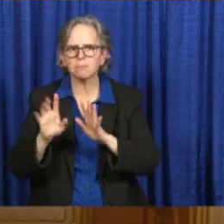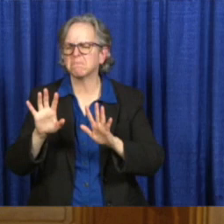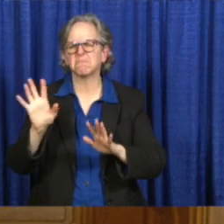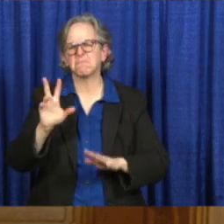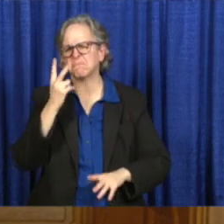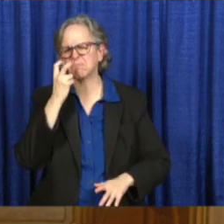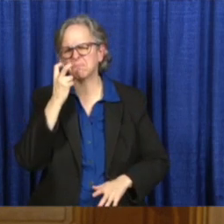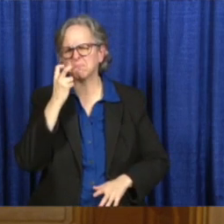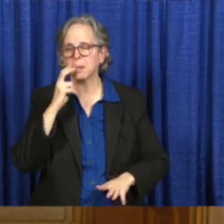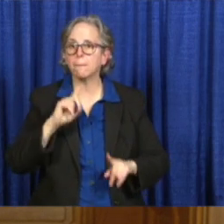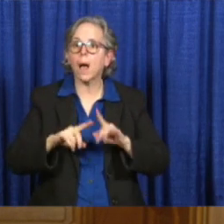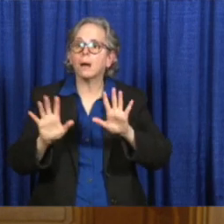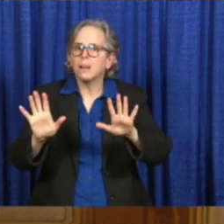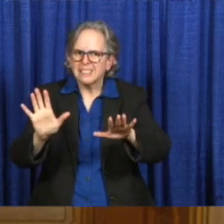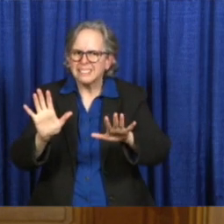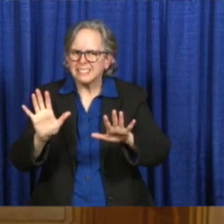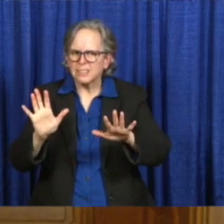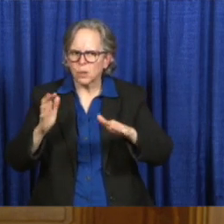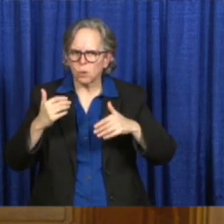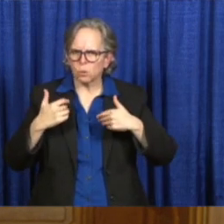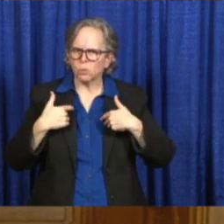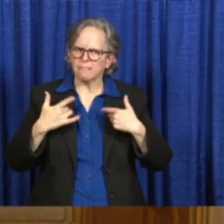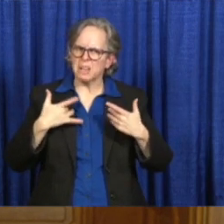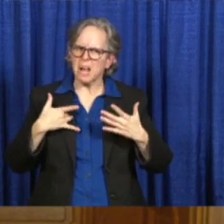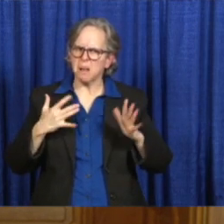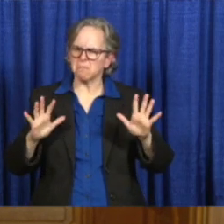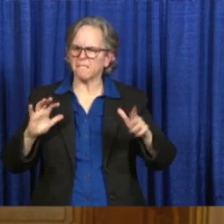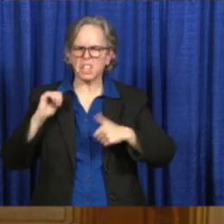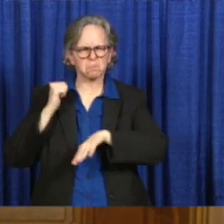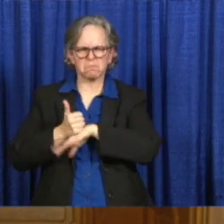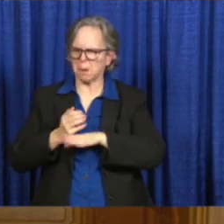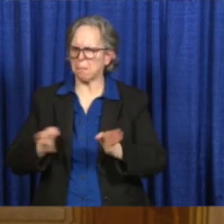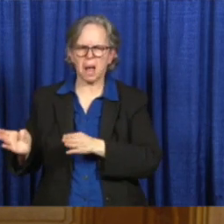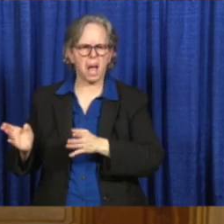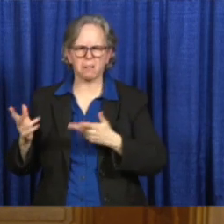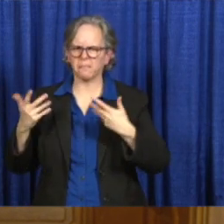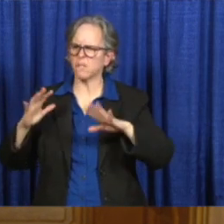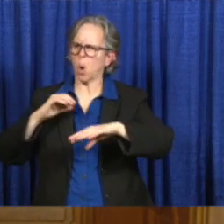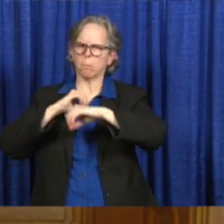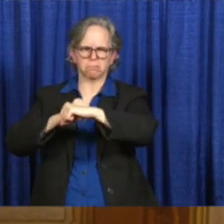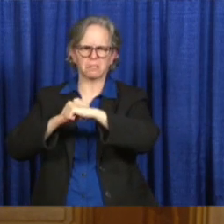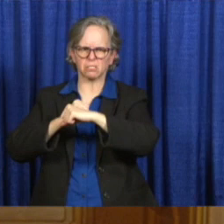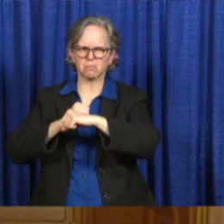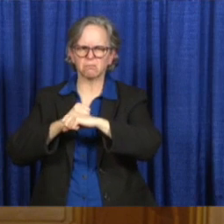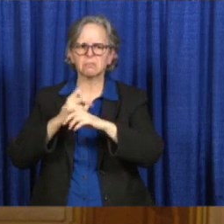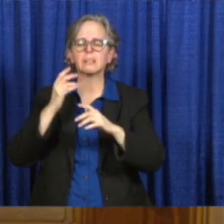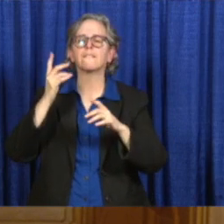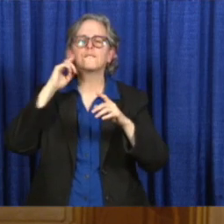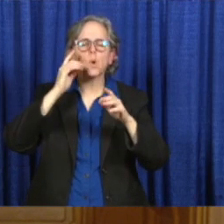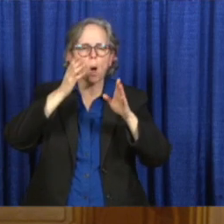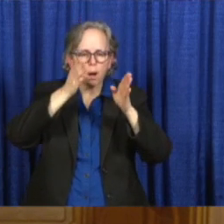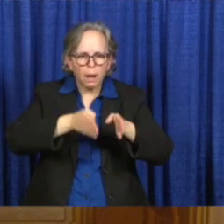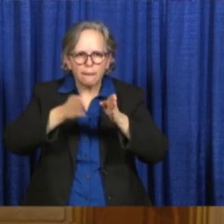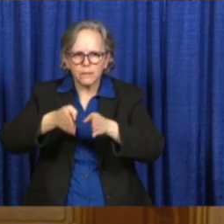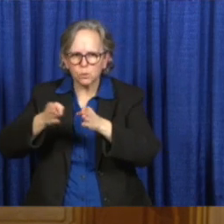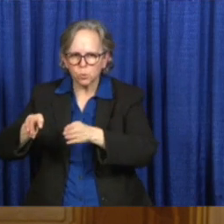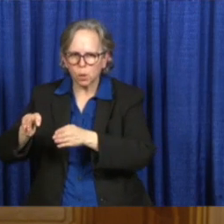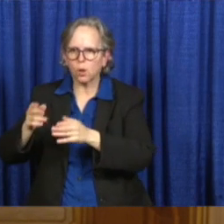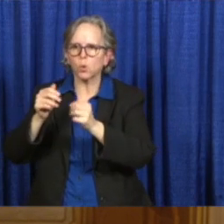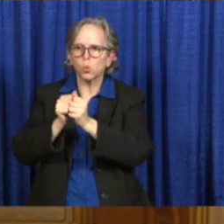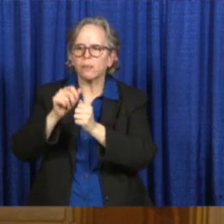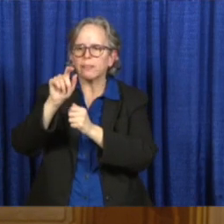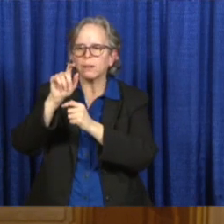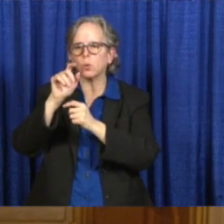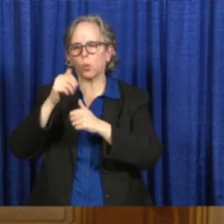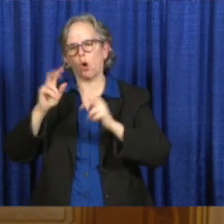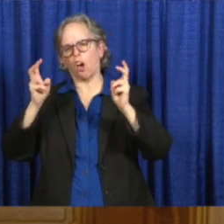we felt that the relief was in place for that individual tenant. And